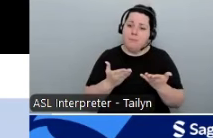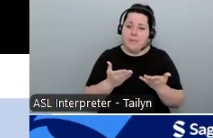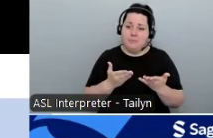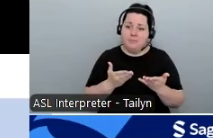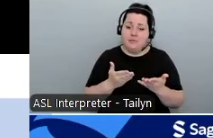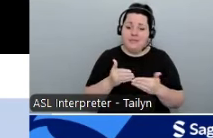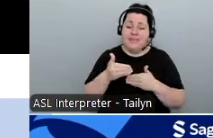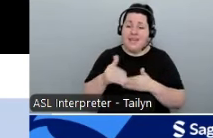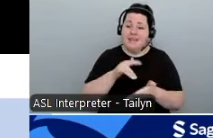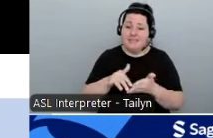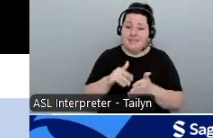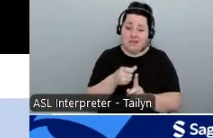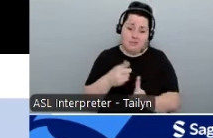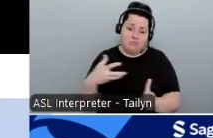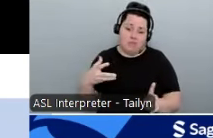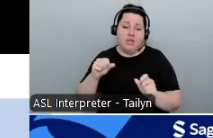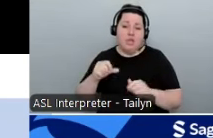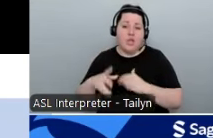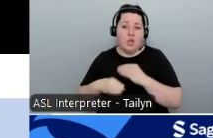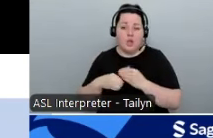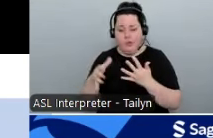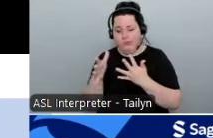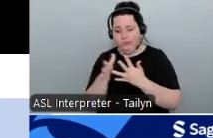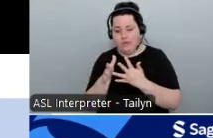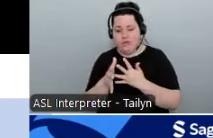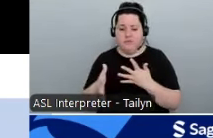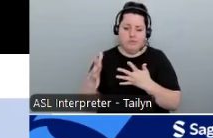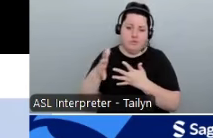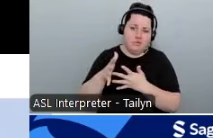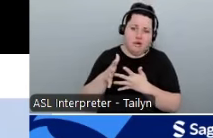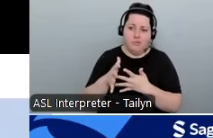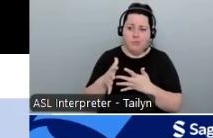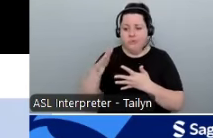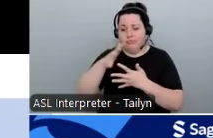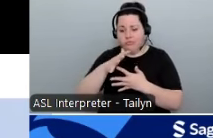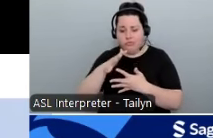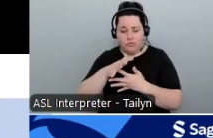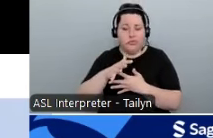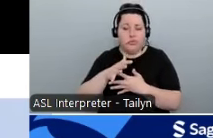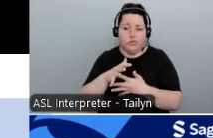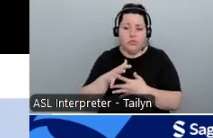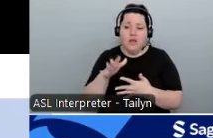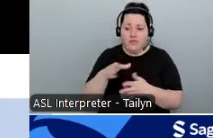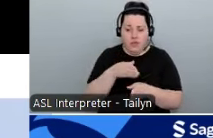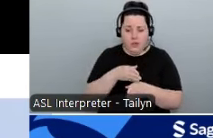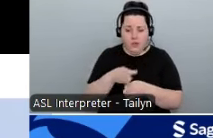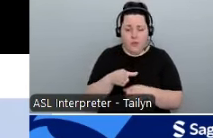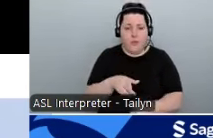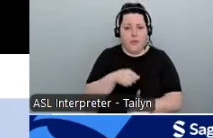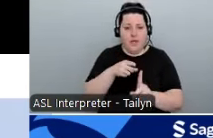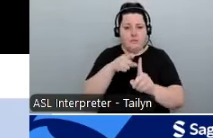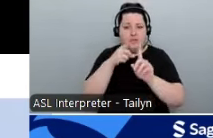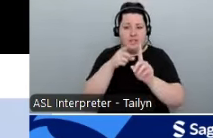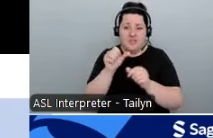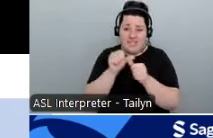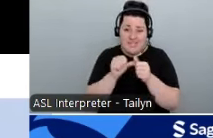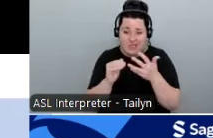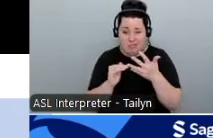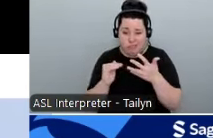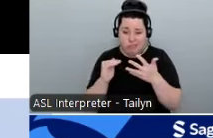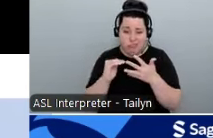to include college freshmen, sophomores, and juniors and look at their career aspirations at each stage of